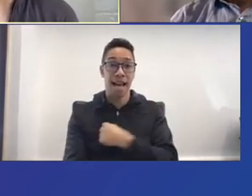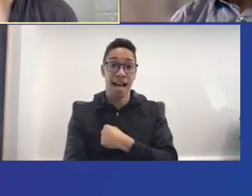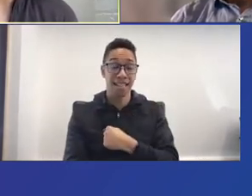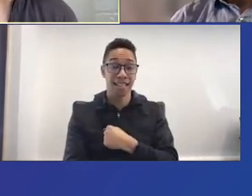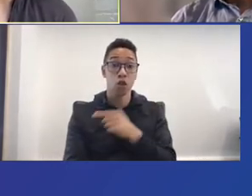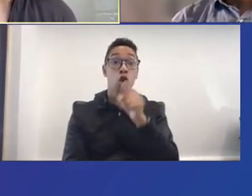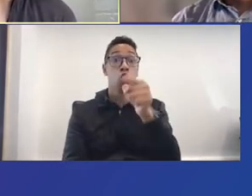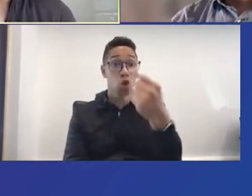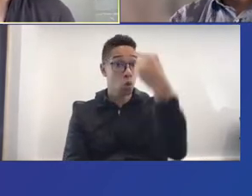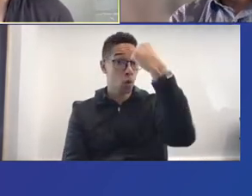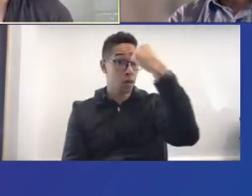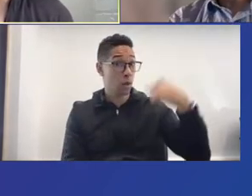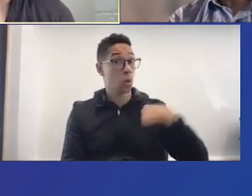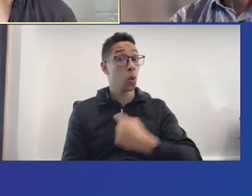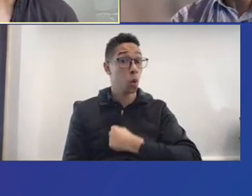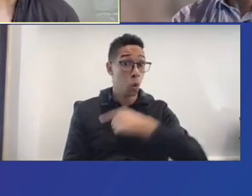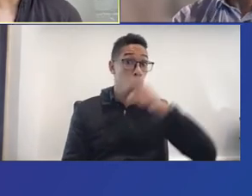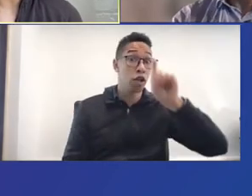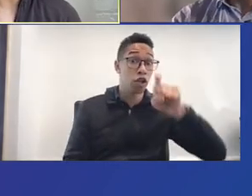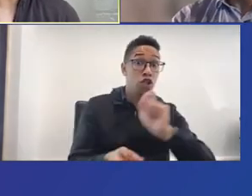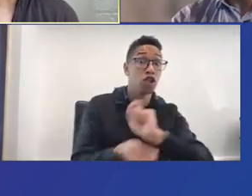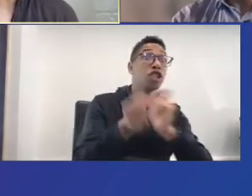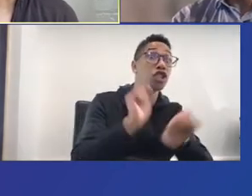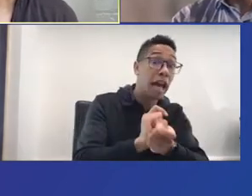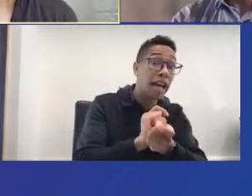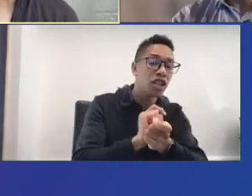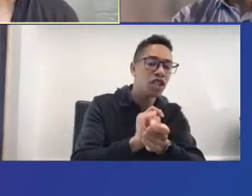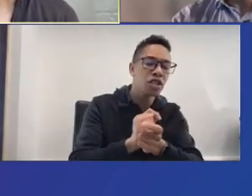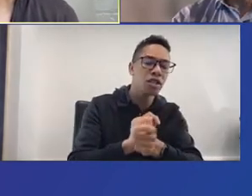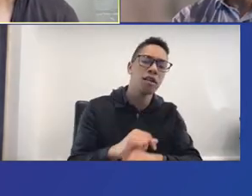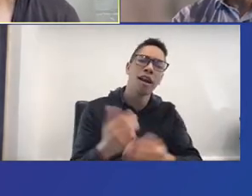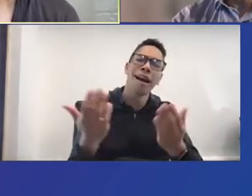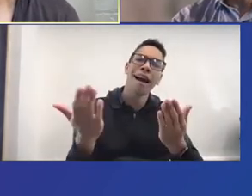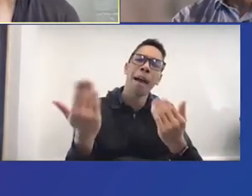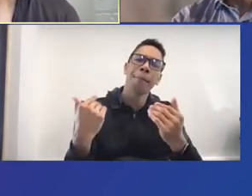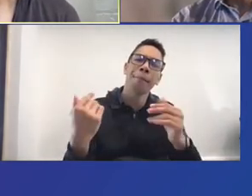changing. Come and understand the world as we build it.